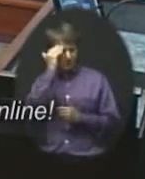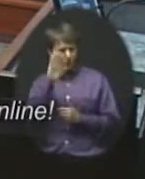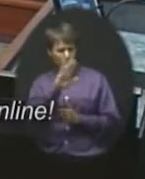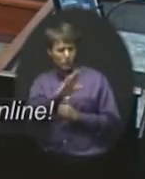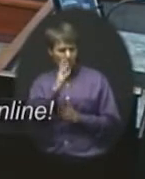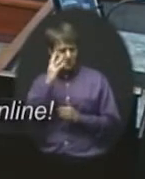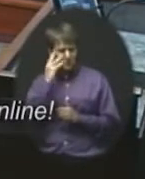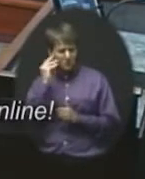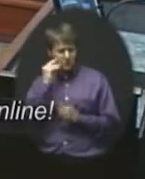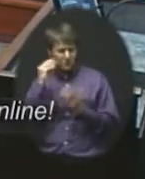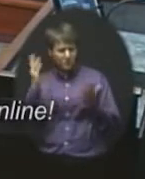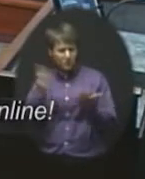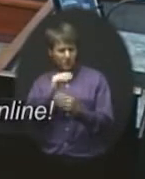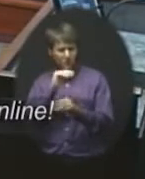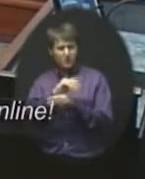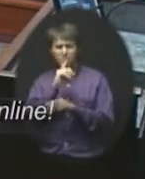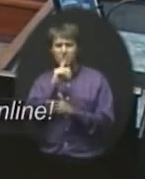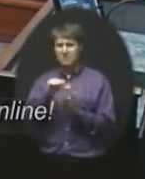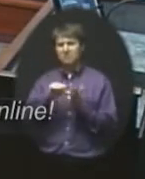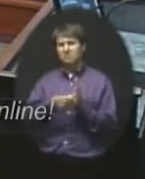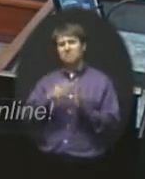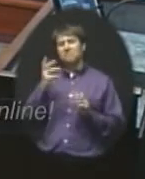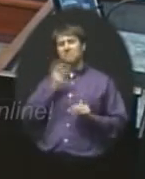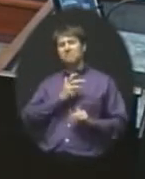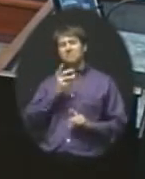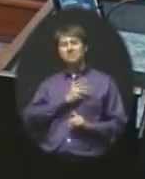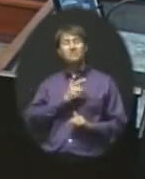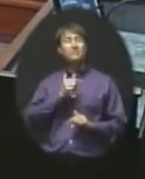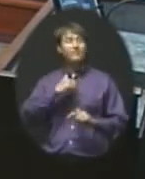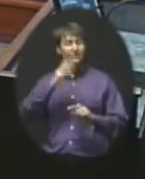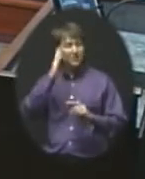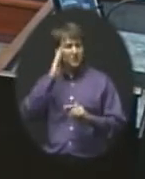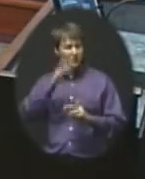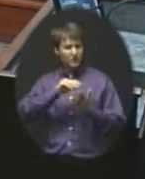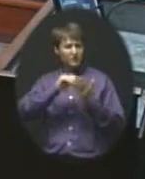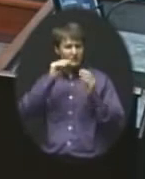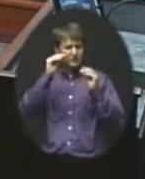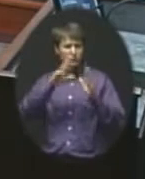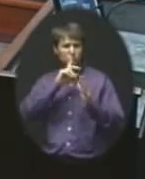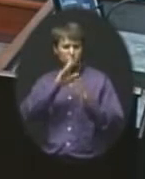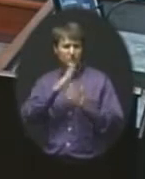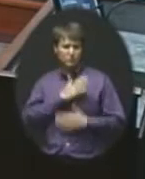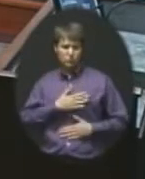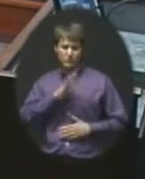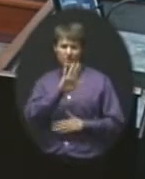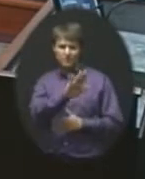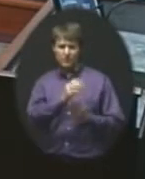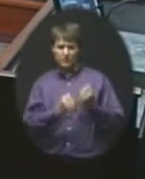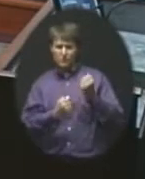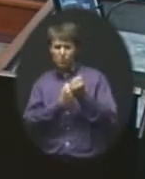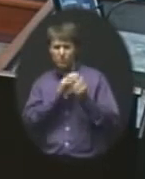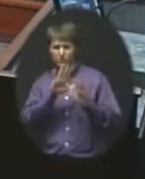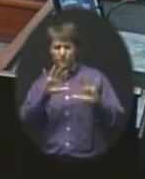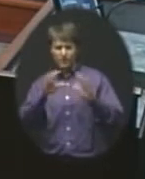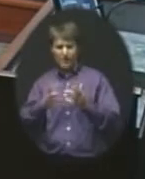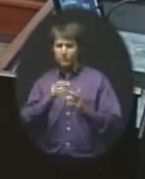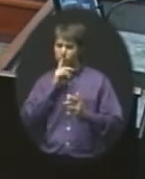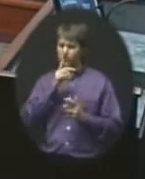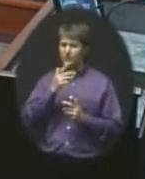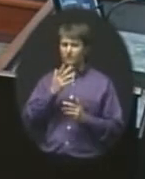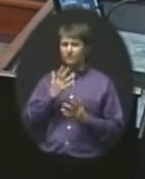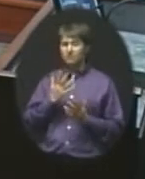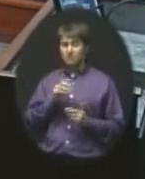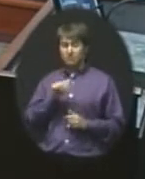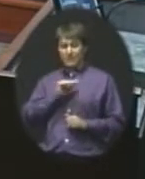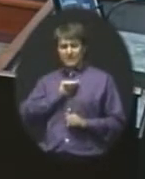that was up here tonight was really impressive. I know our teachers appreciate their support in the classroom, and I just want to extend my personal